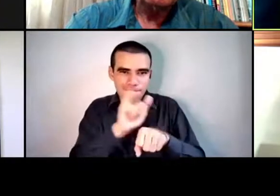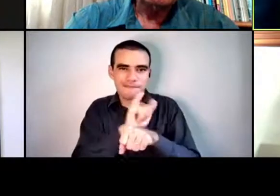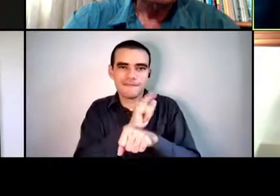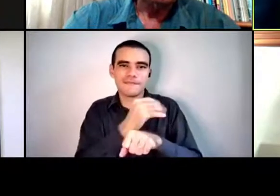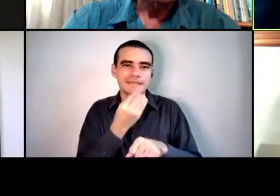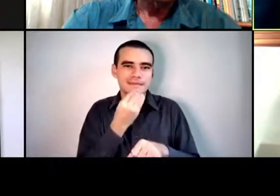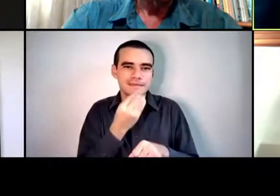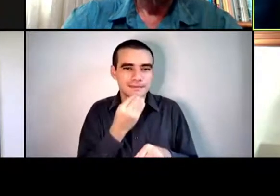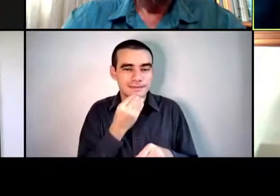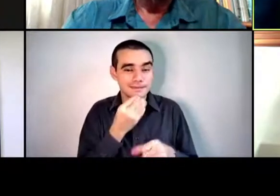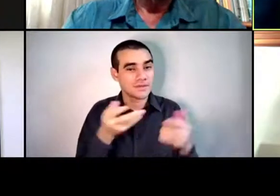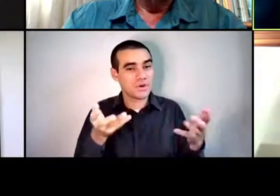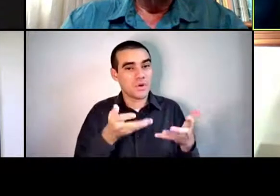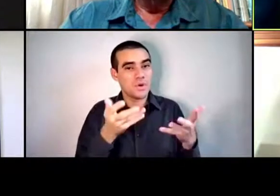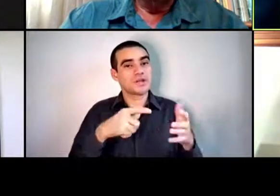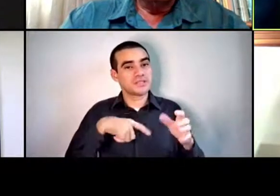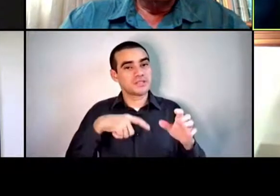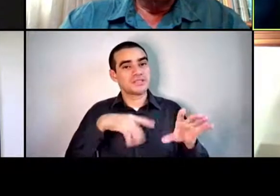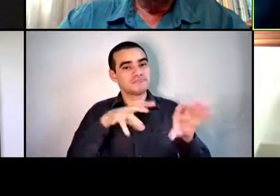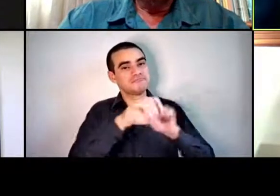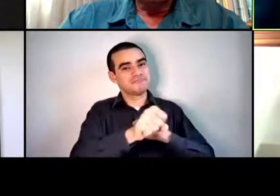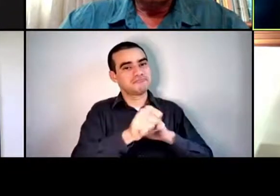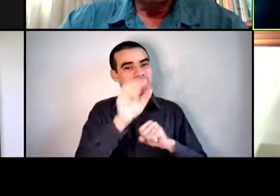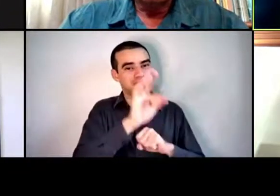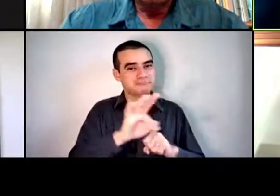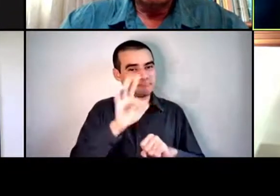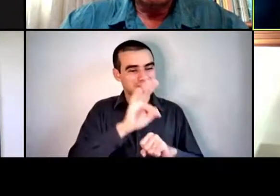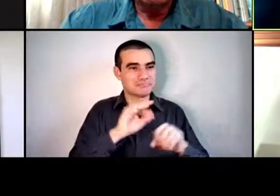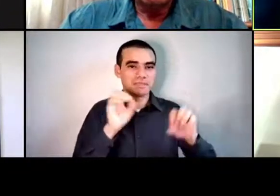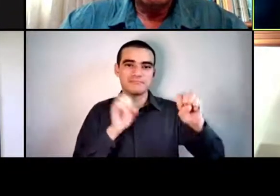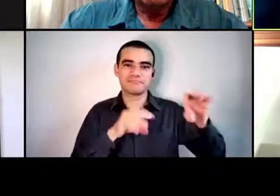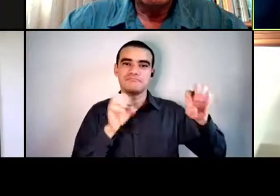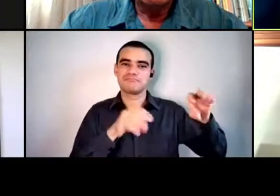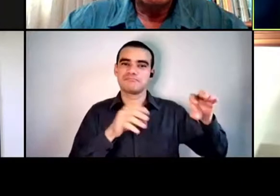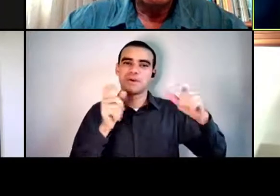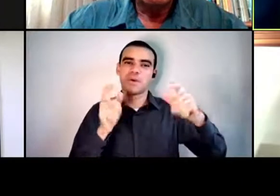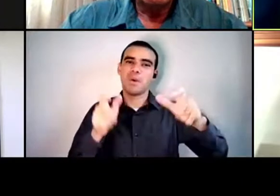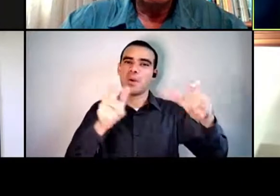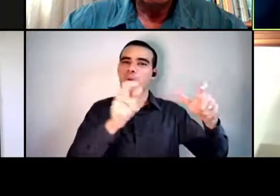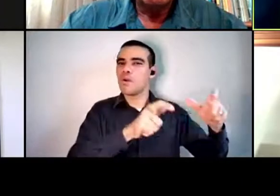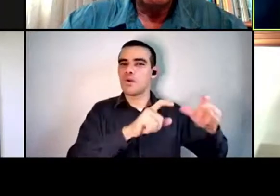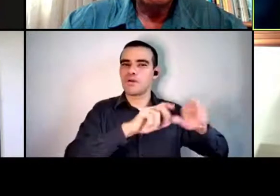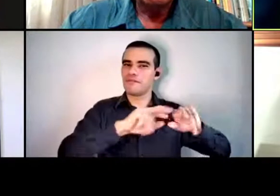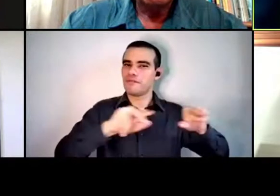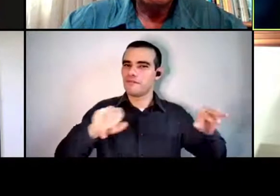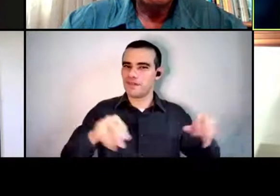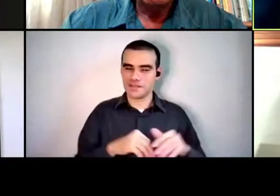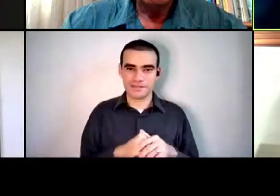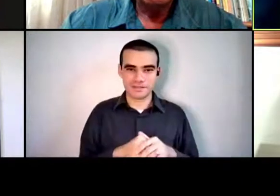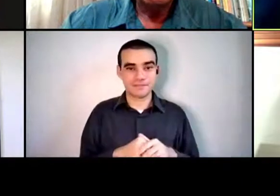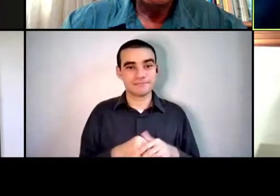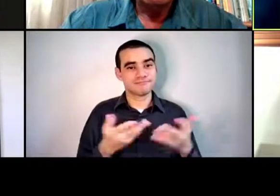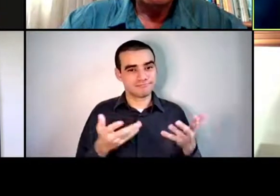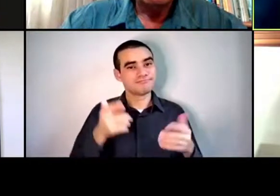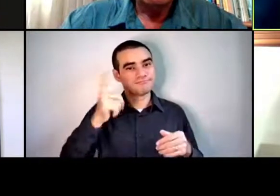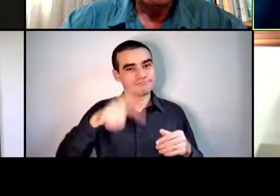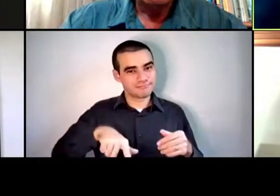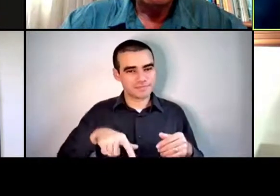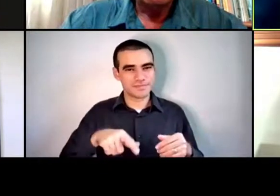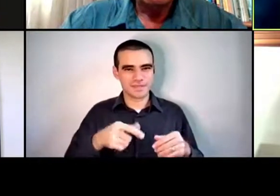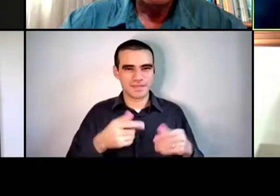there, and we can find people with superior formation giving classes